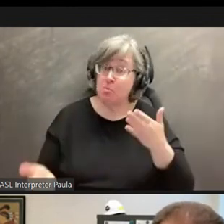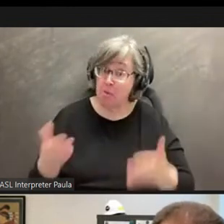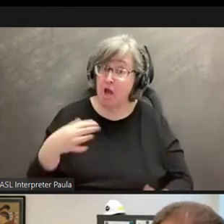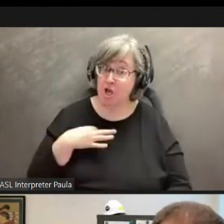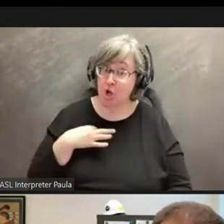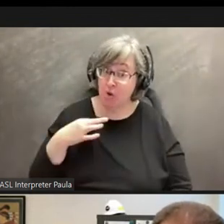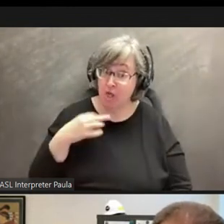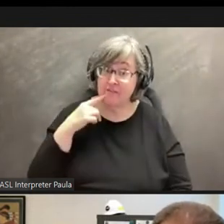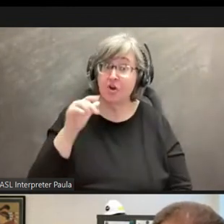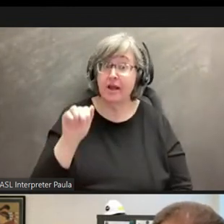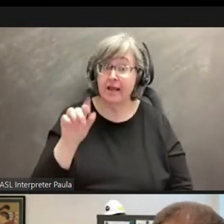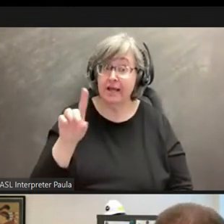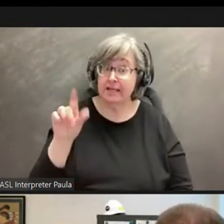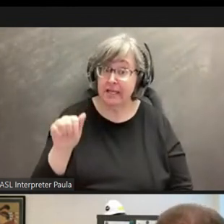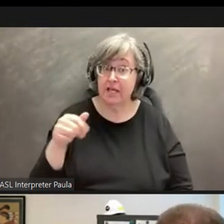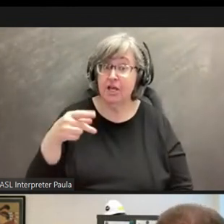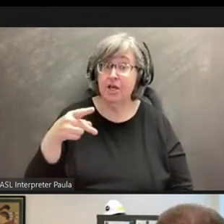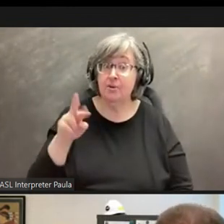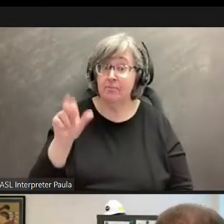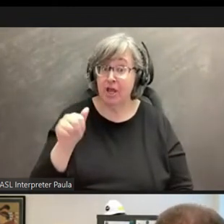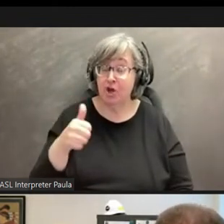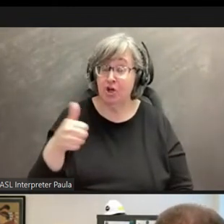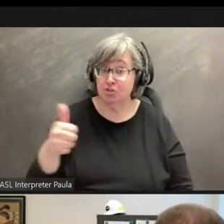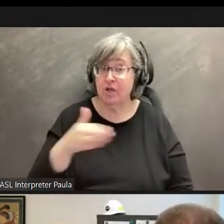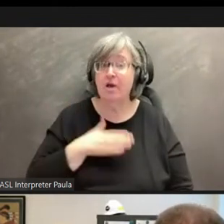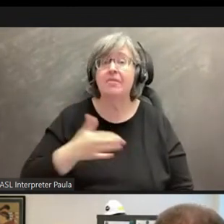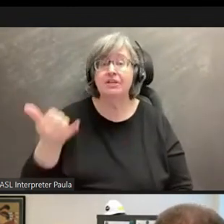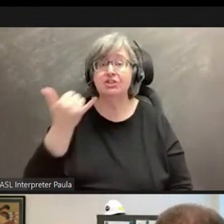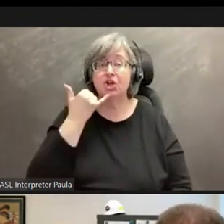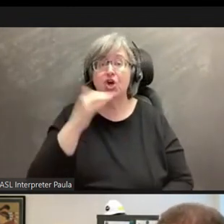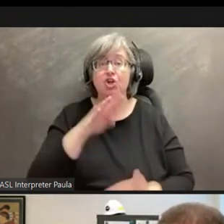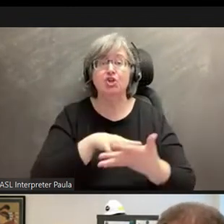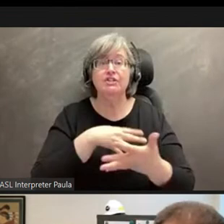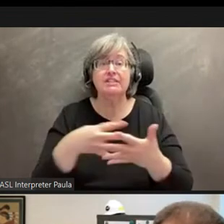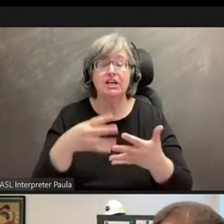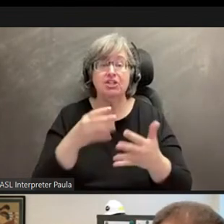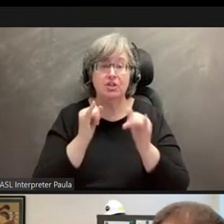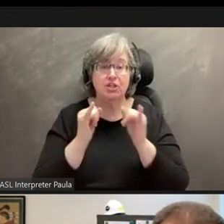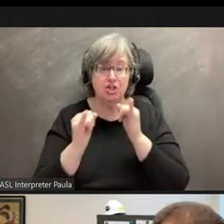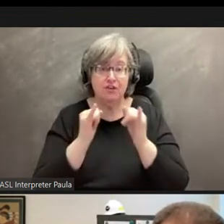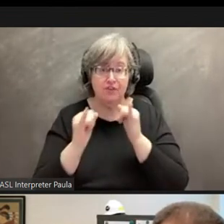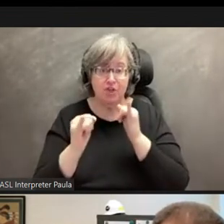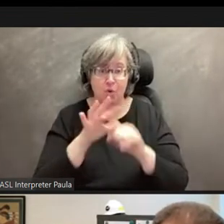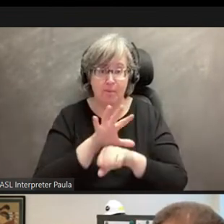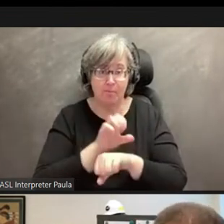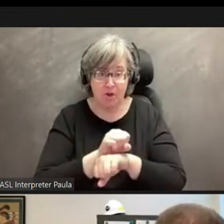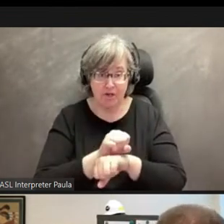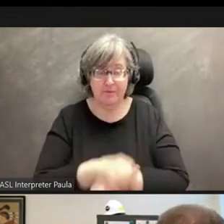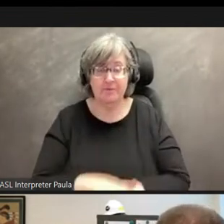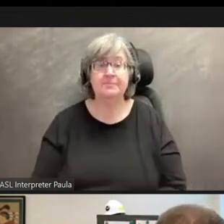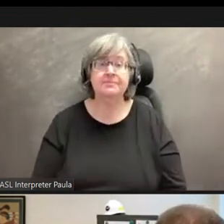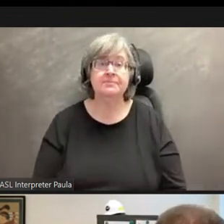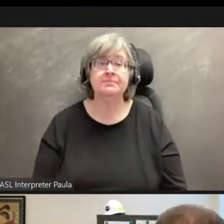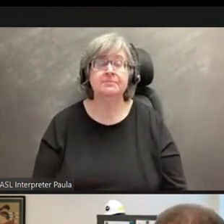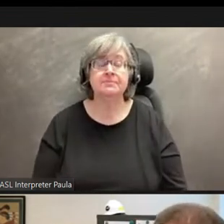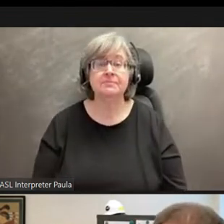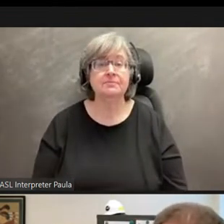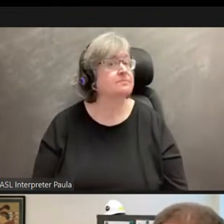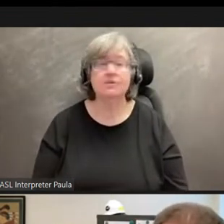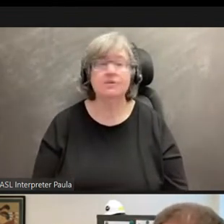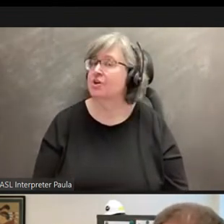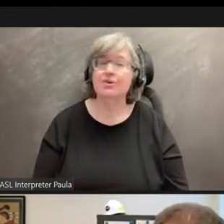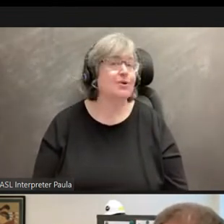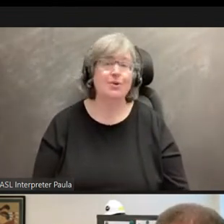for ADA paratransit service. Please call us to schedule an interview appointment. So at this point, there is no